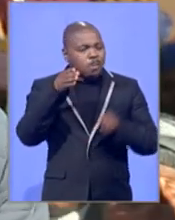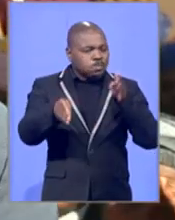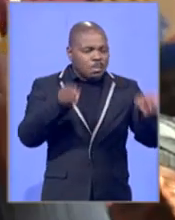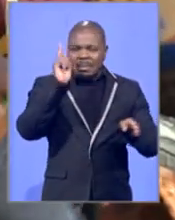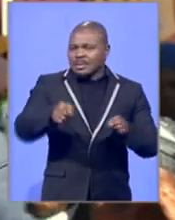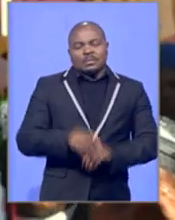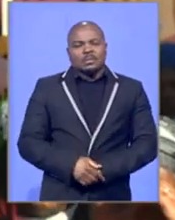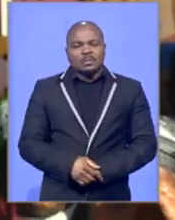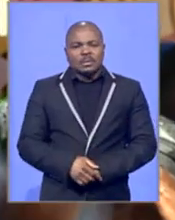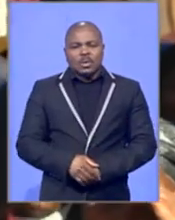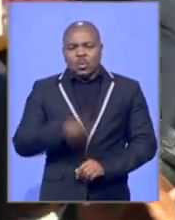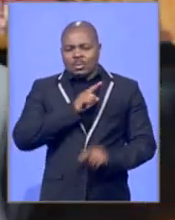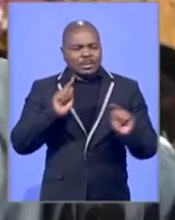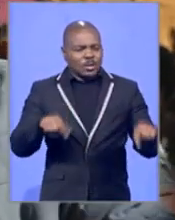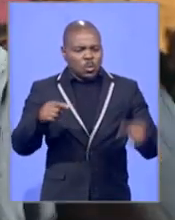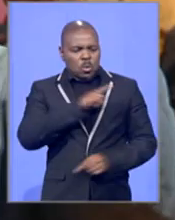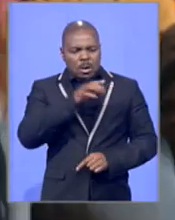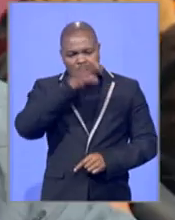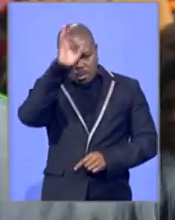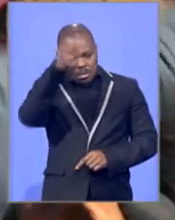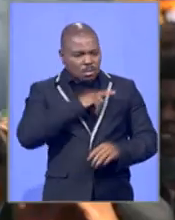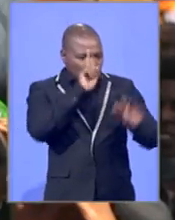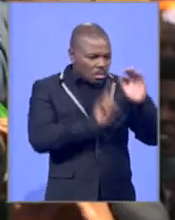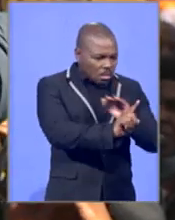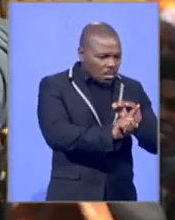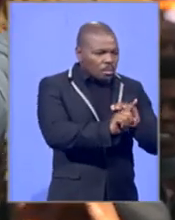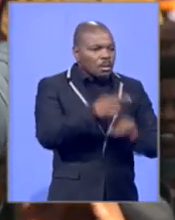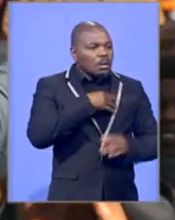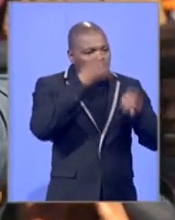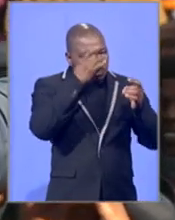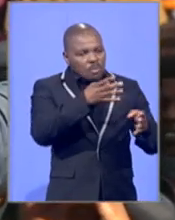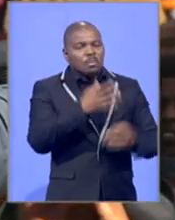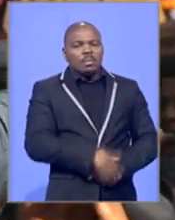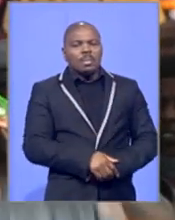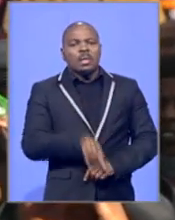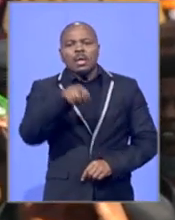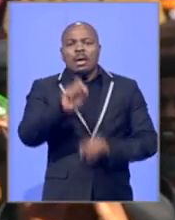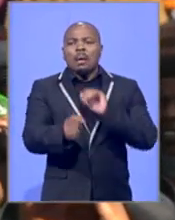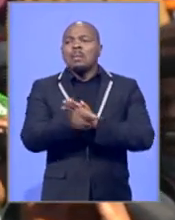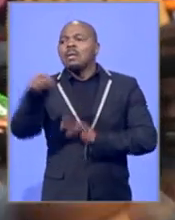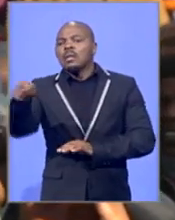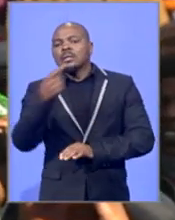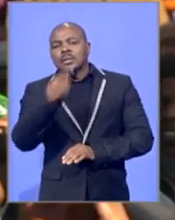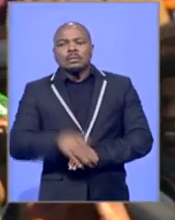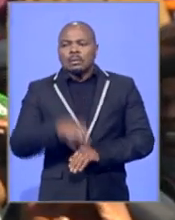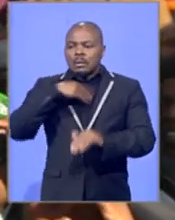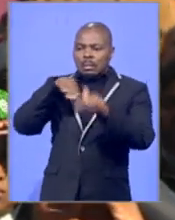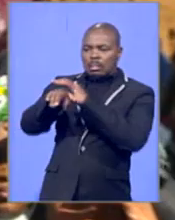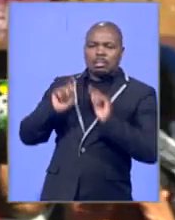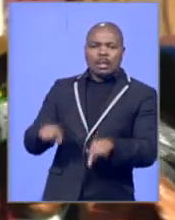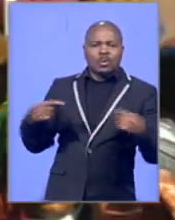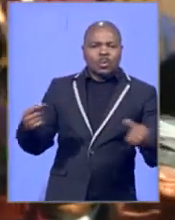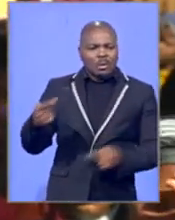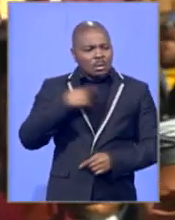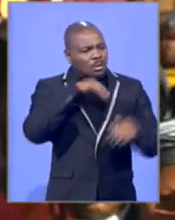batala it can't be correct that how your police station ba botsore there's an incident happening go go go msamo they are telling you are again mona you go